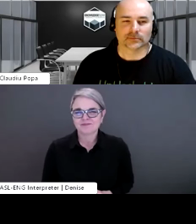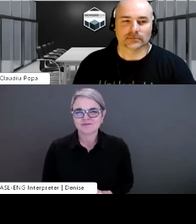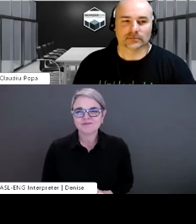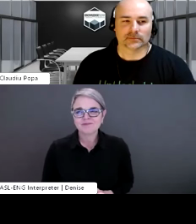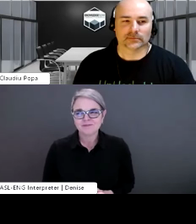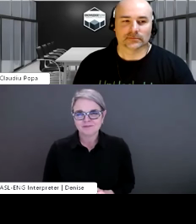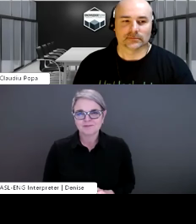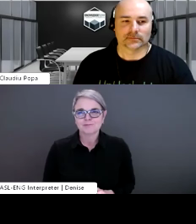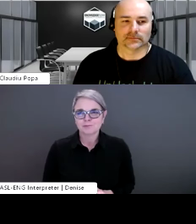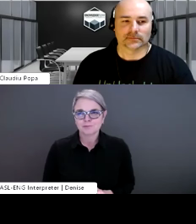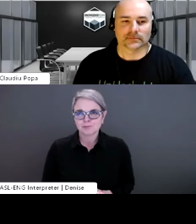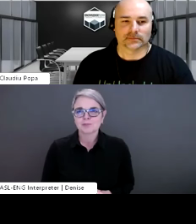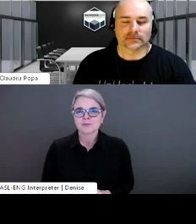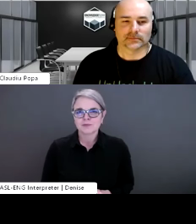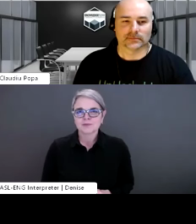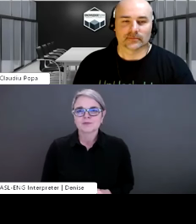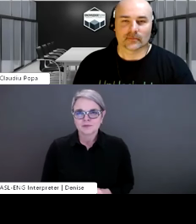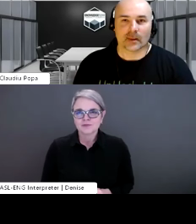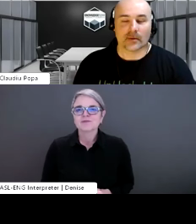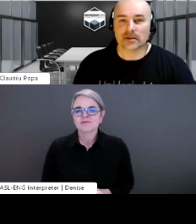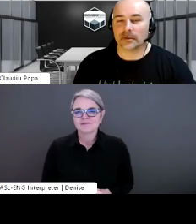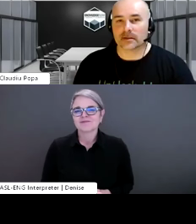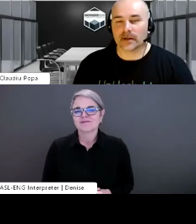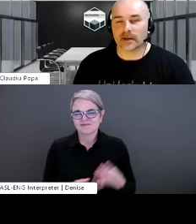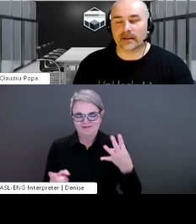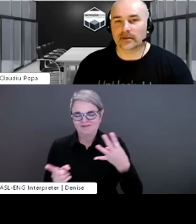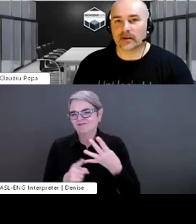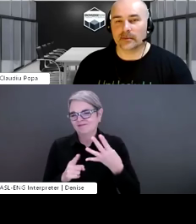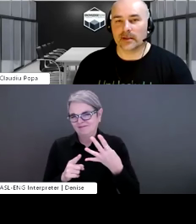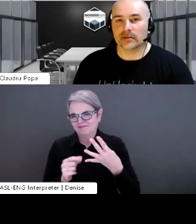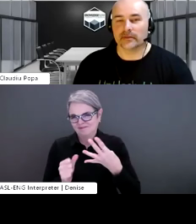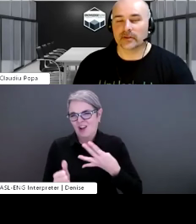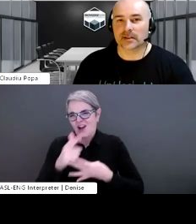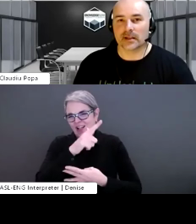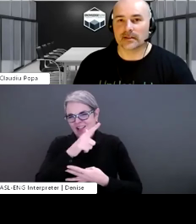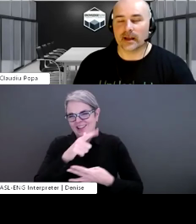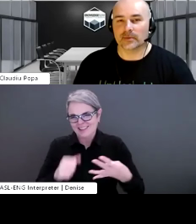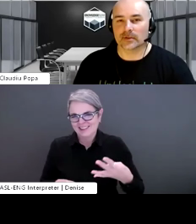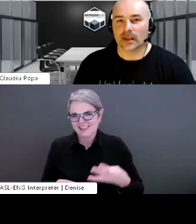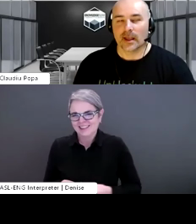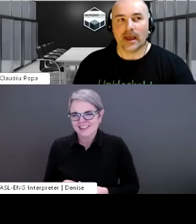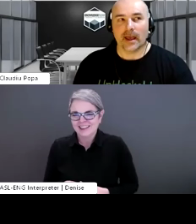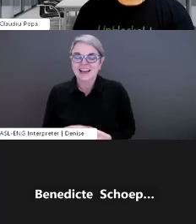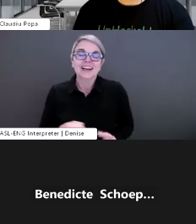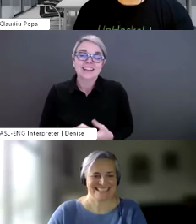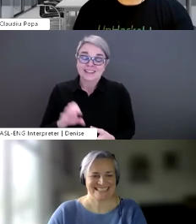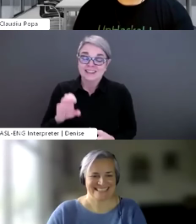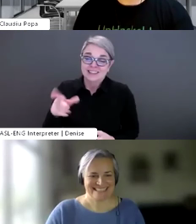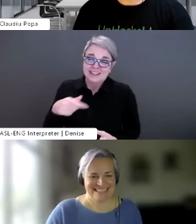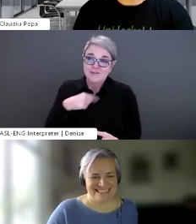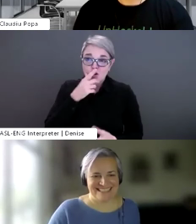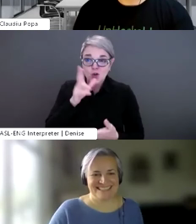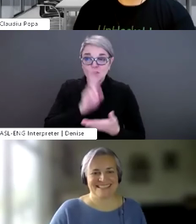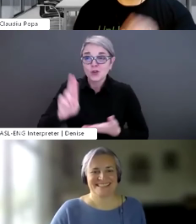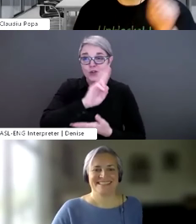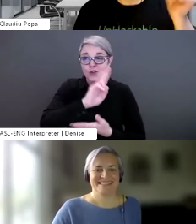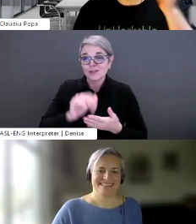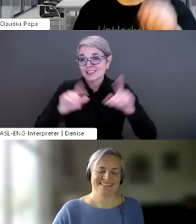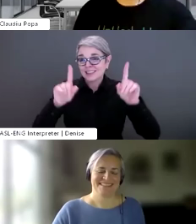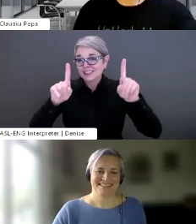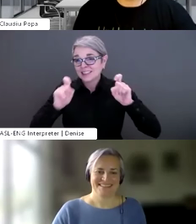All of the above. Good answer. That was always the right answer on my university exams. Anytime I saw that on a